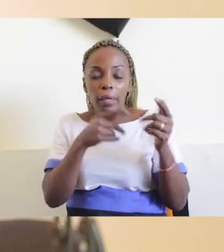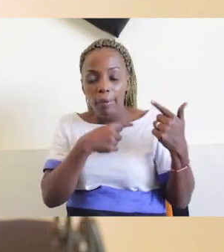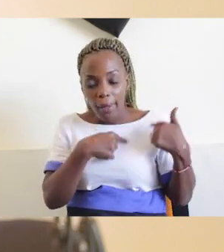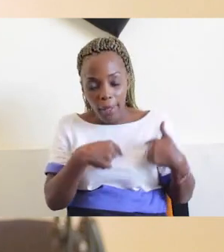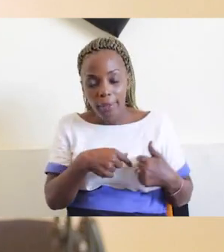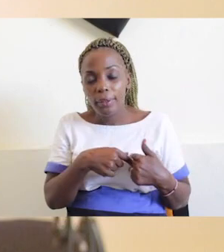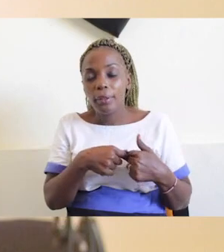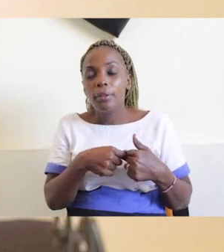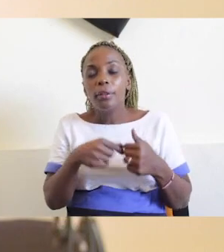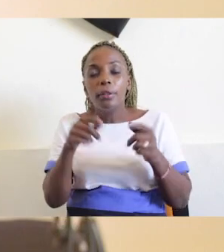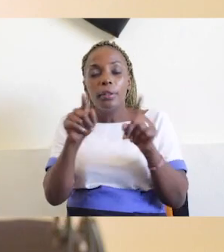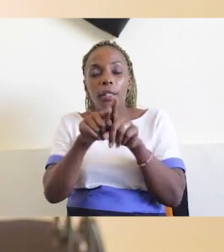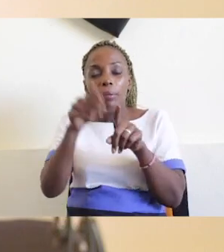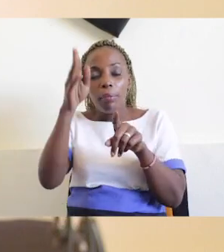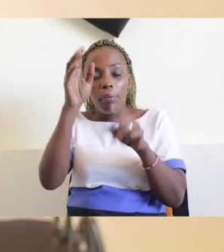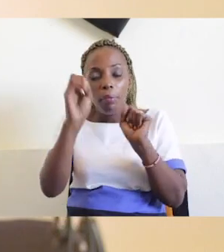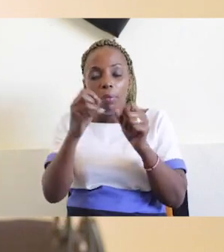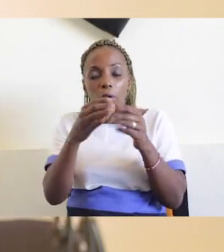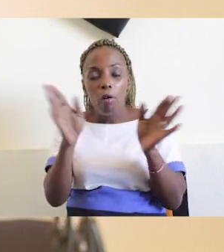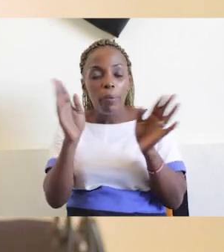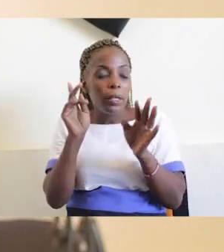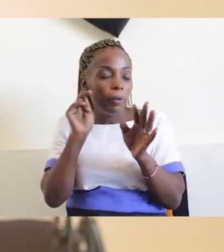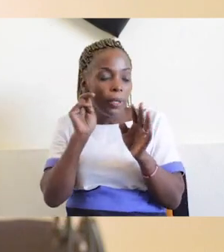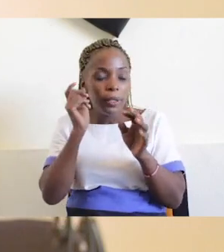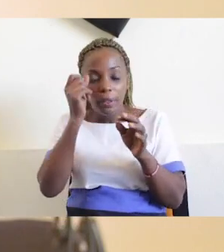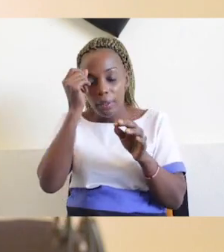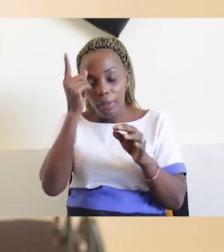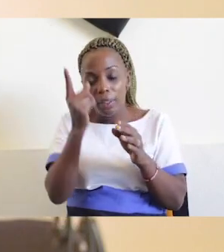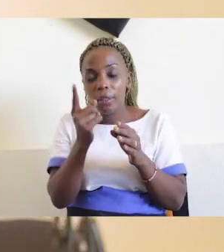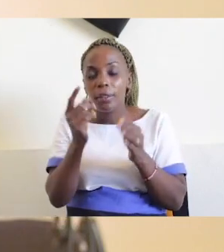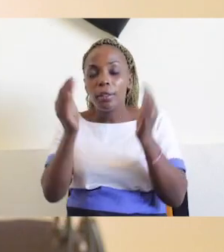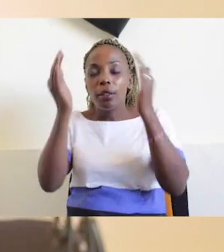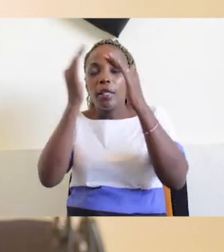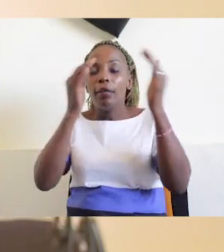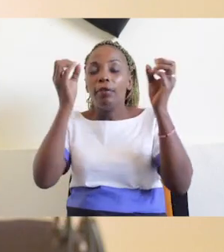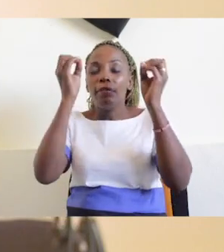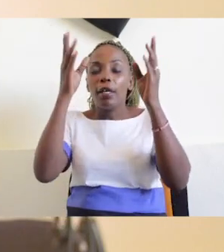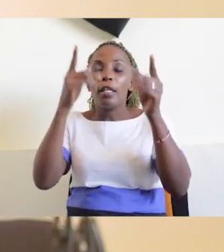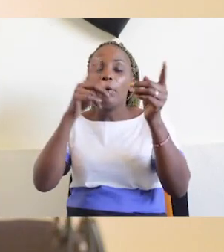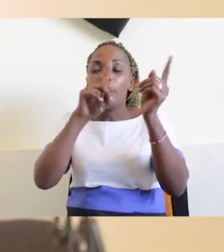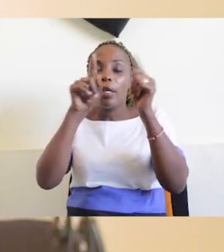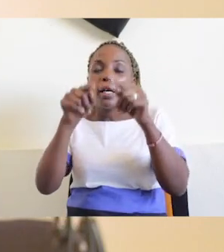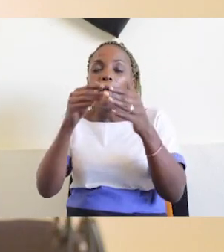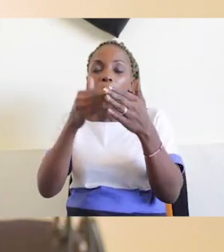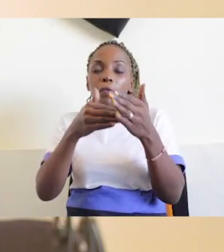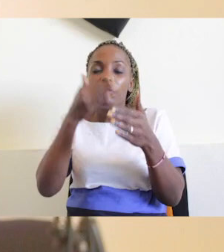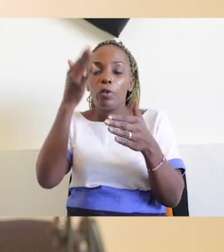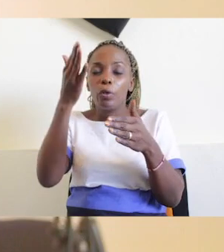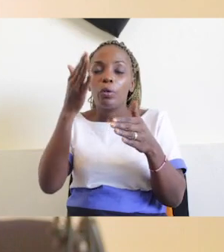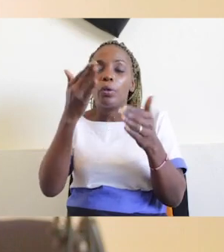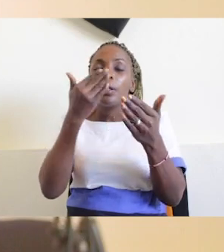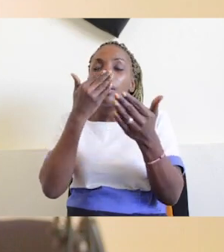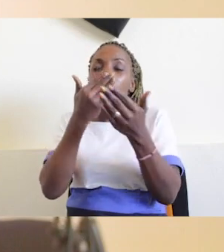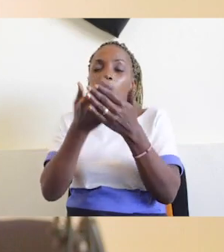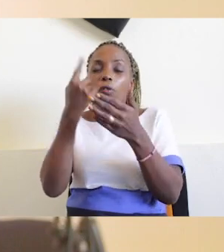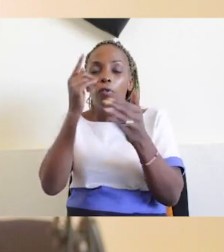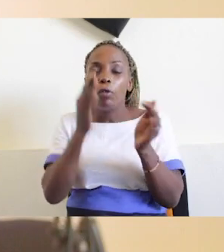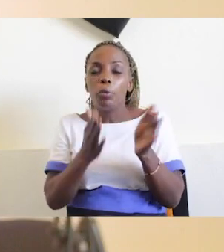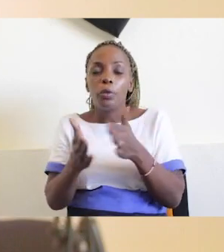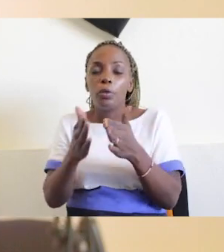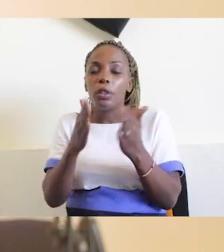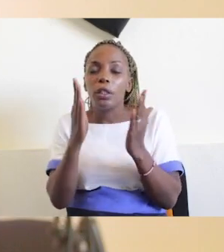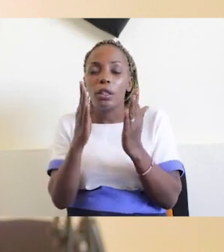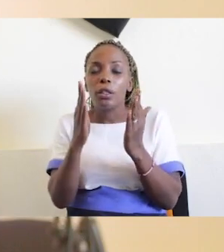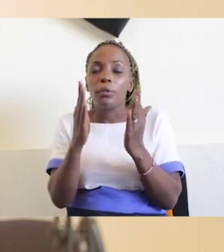hearts, He may open our ears and our understanding. Our Heavenly Father, we come to You. We thank You for the